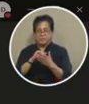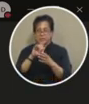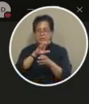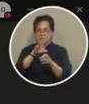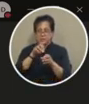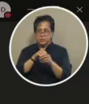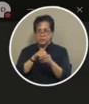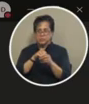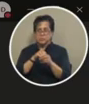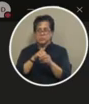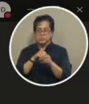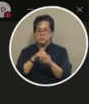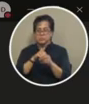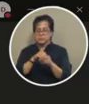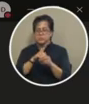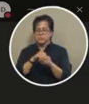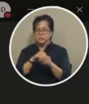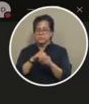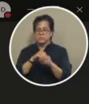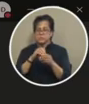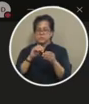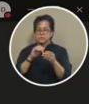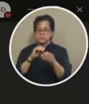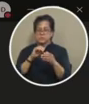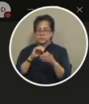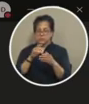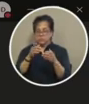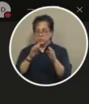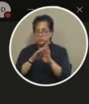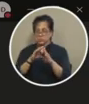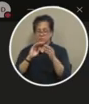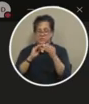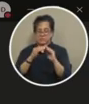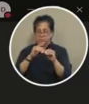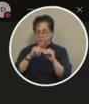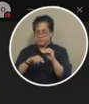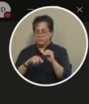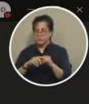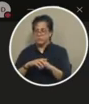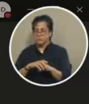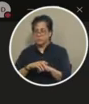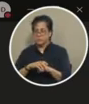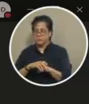the golf courses in the city of El Paso. Okay.